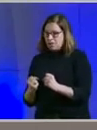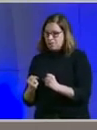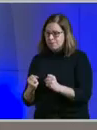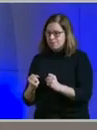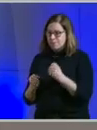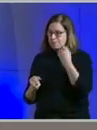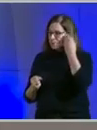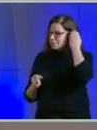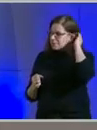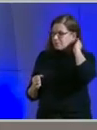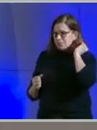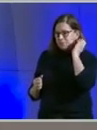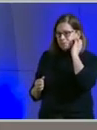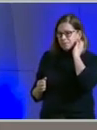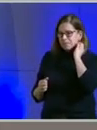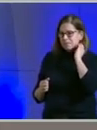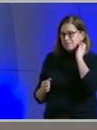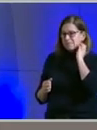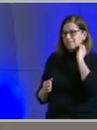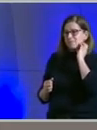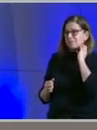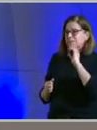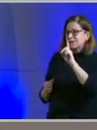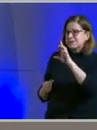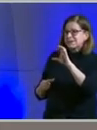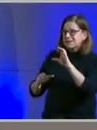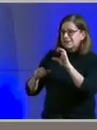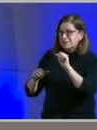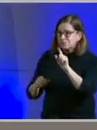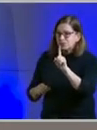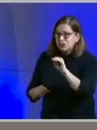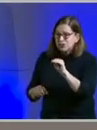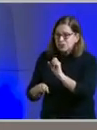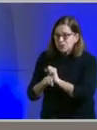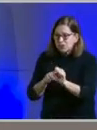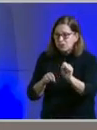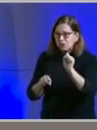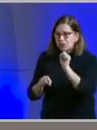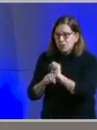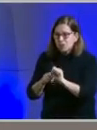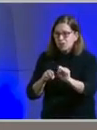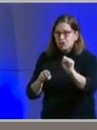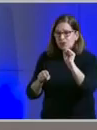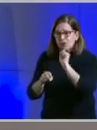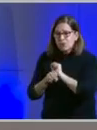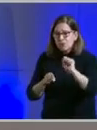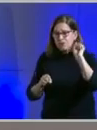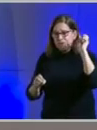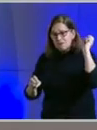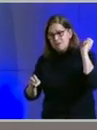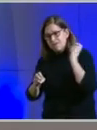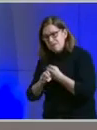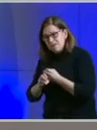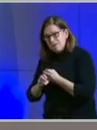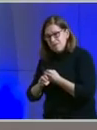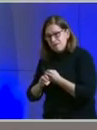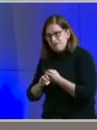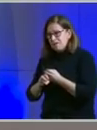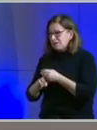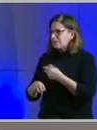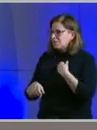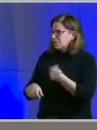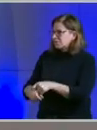well, I'm just going to sit out on the platform on a chaise lounge. How do I use this platform and really propel forward for the city? I think